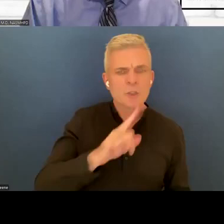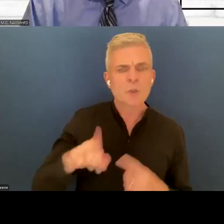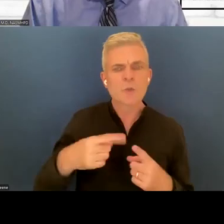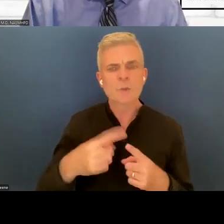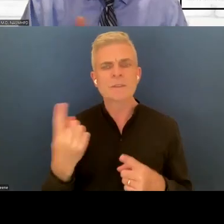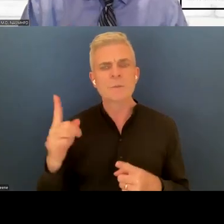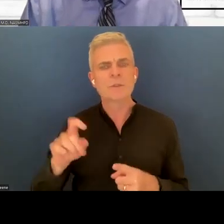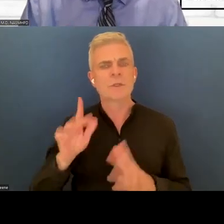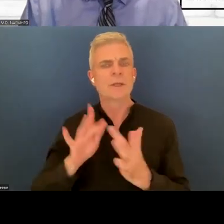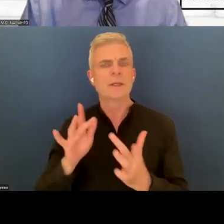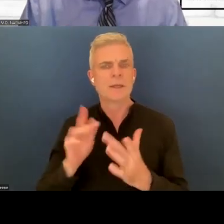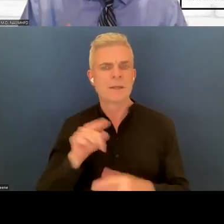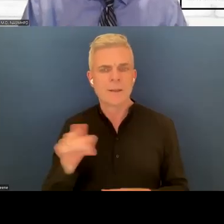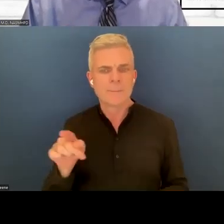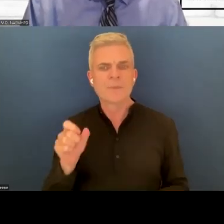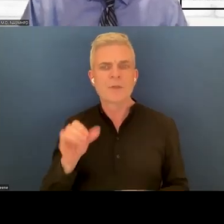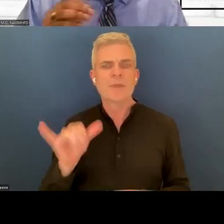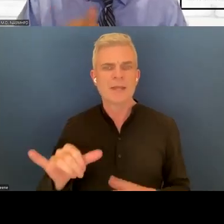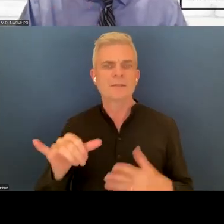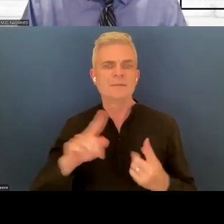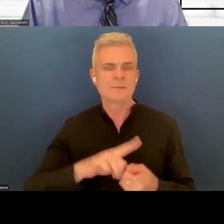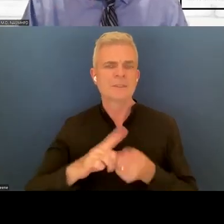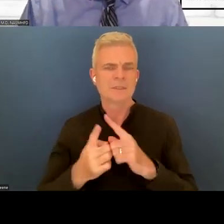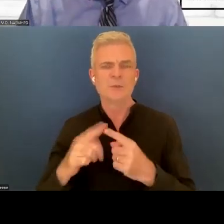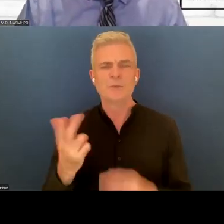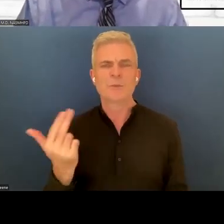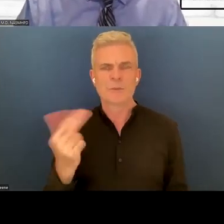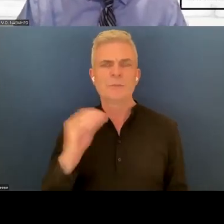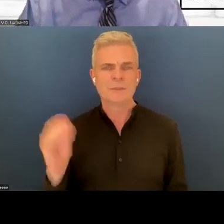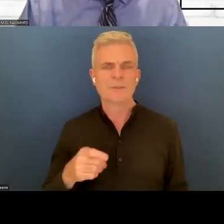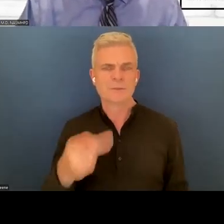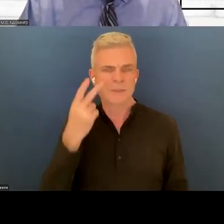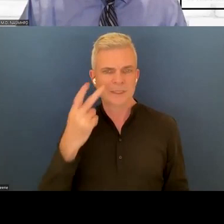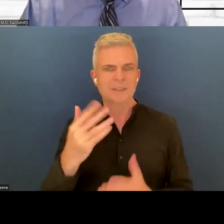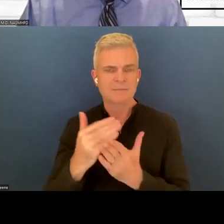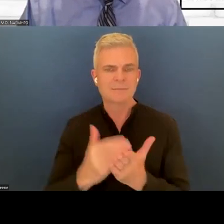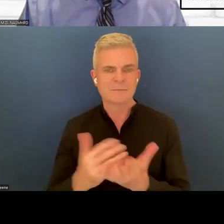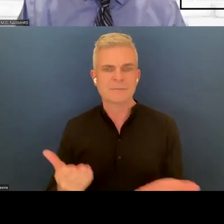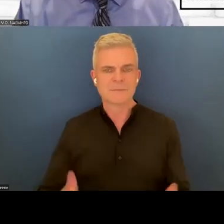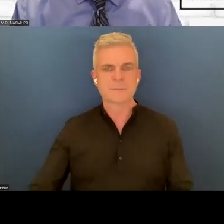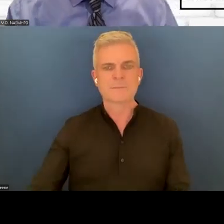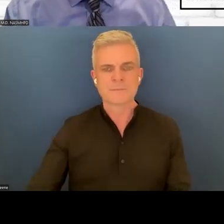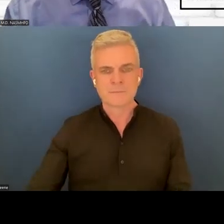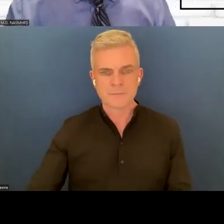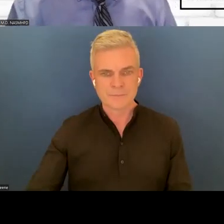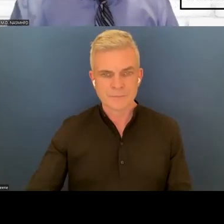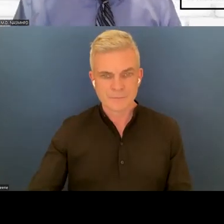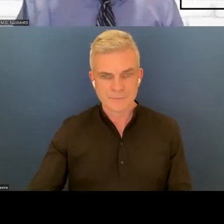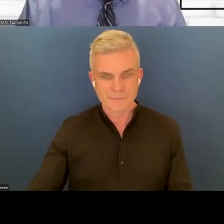them. So that translated to the 13% that you see listed here. Let's go to the next slide,